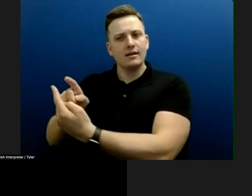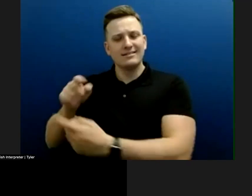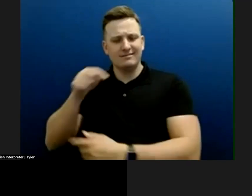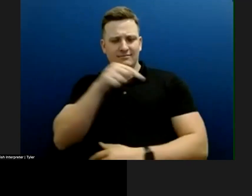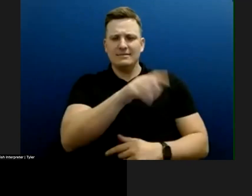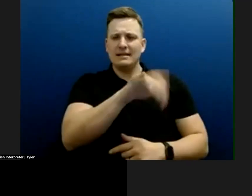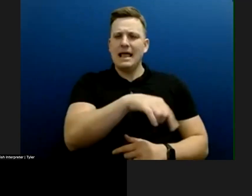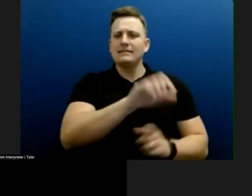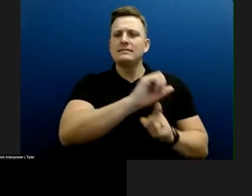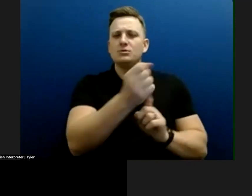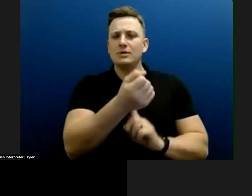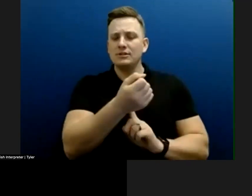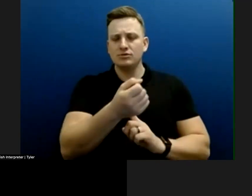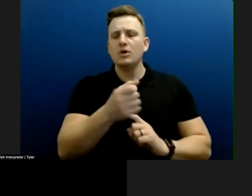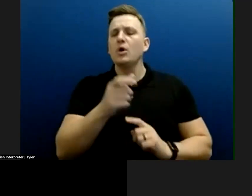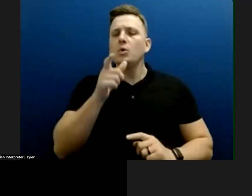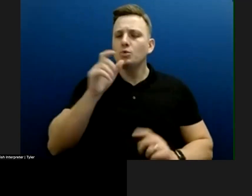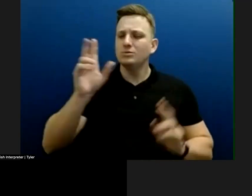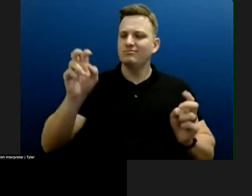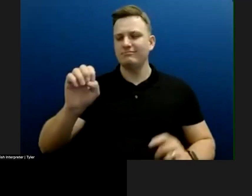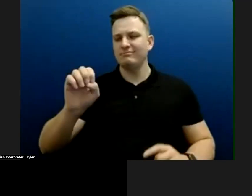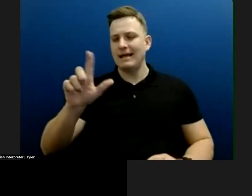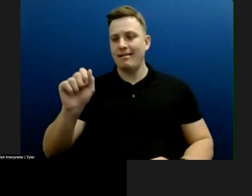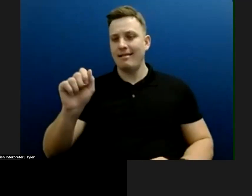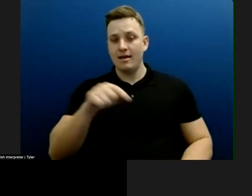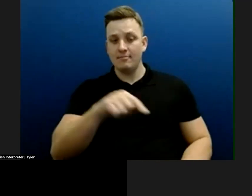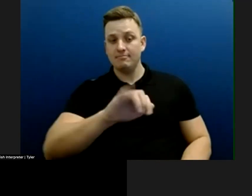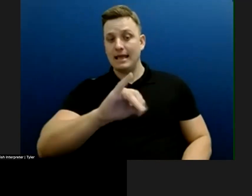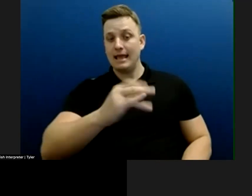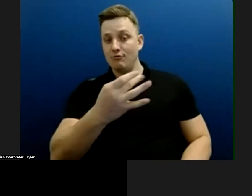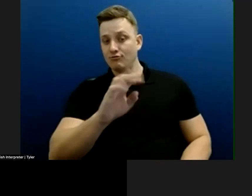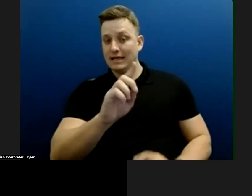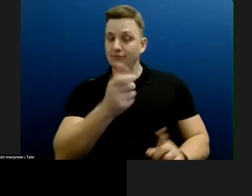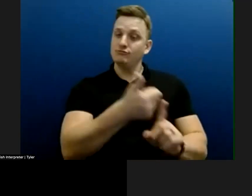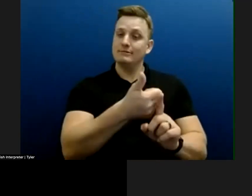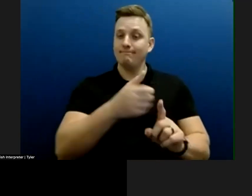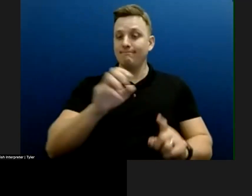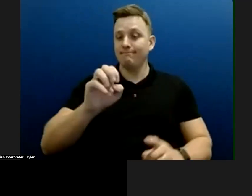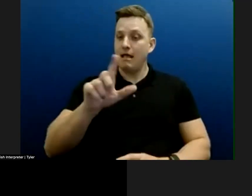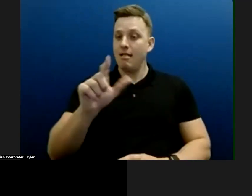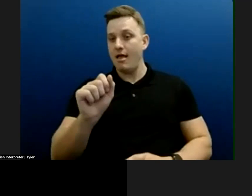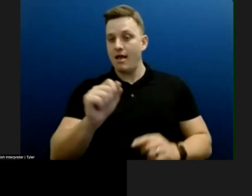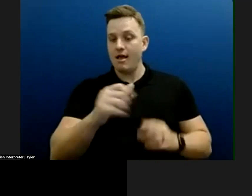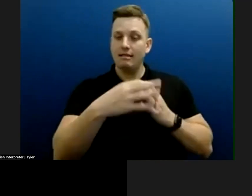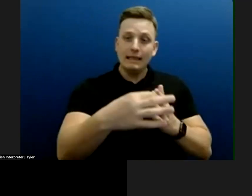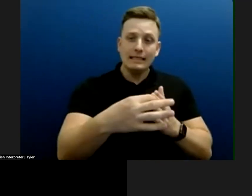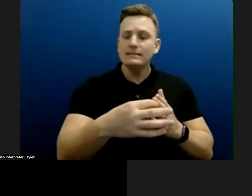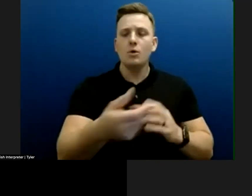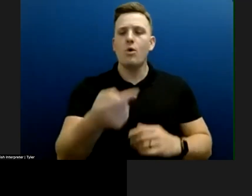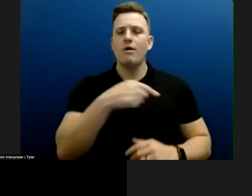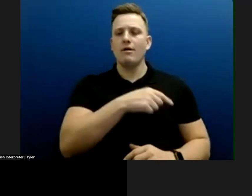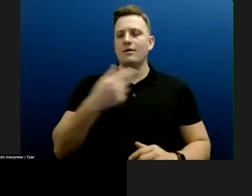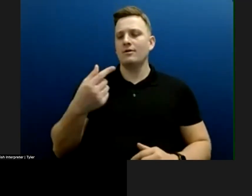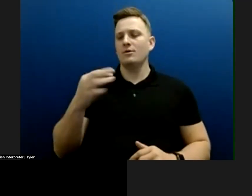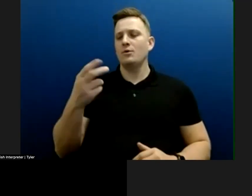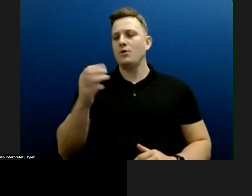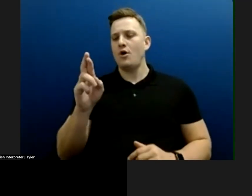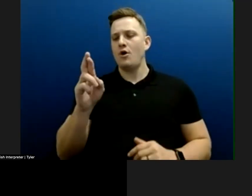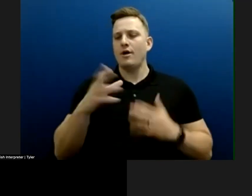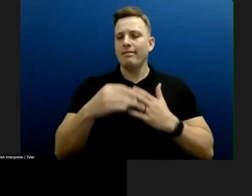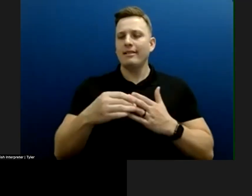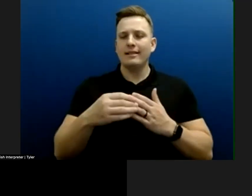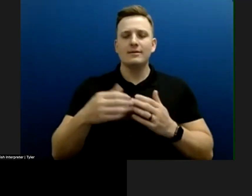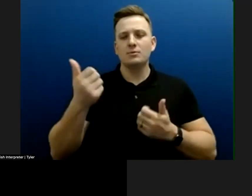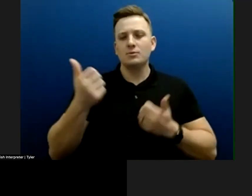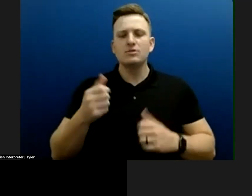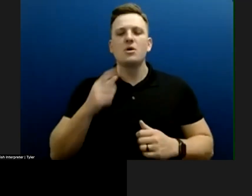interaction? Is it Gunnar or is it Ingrid? So let's just watch that same clip with Gunnar and